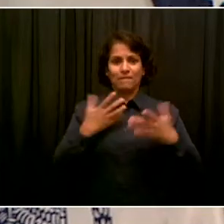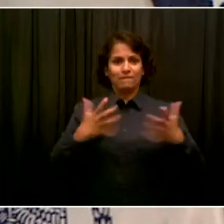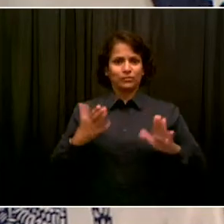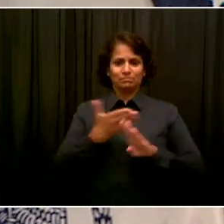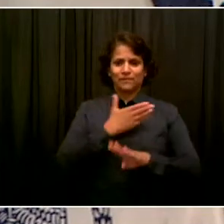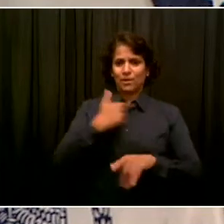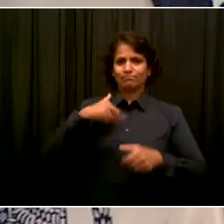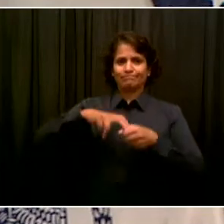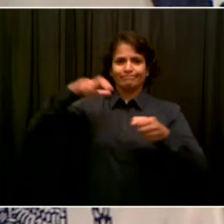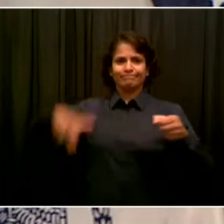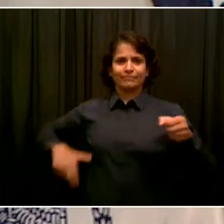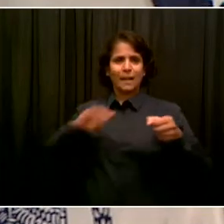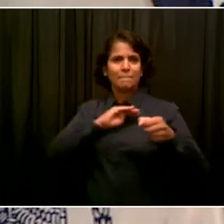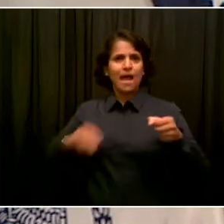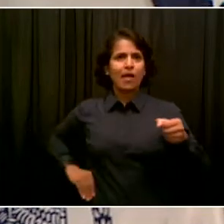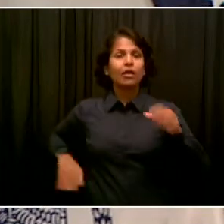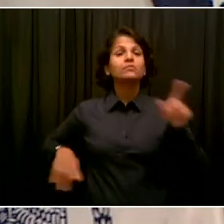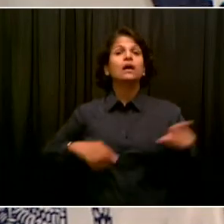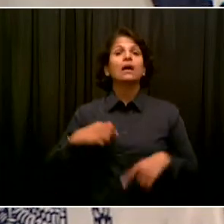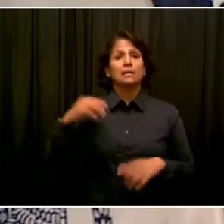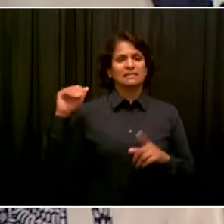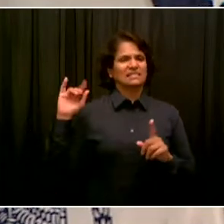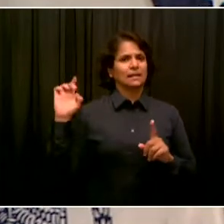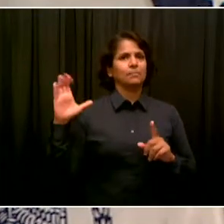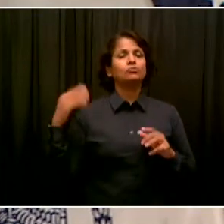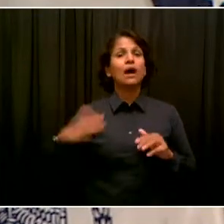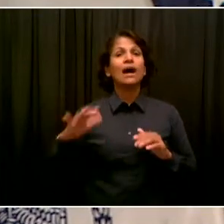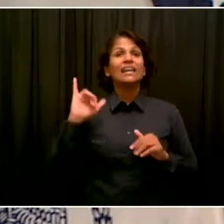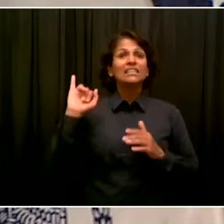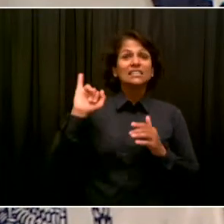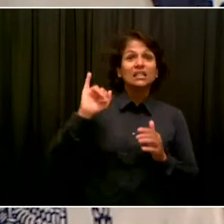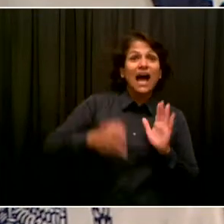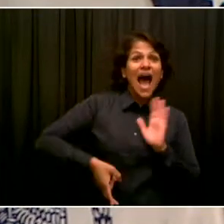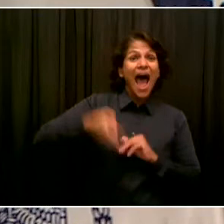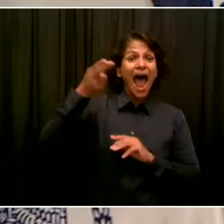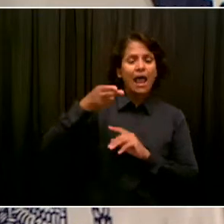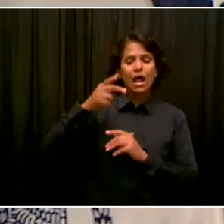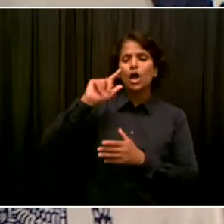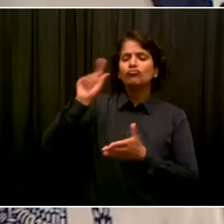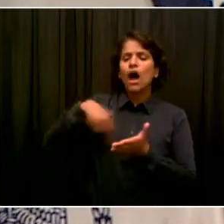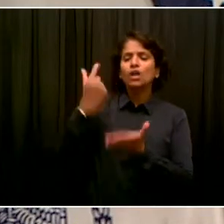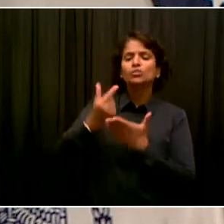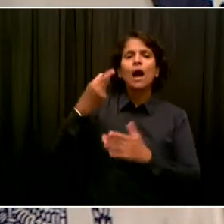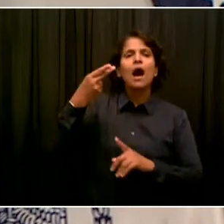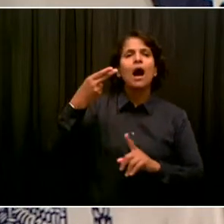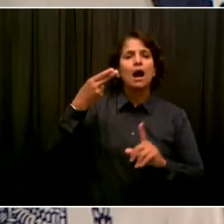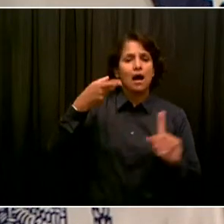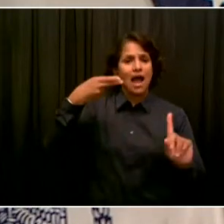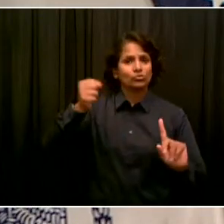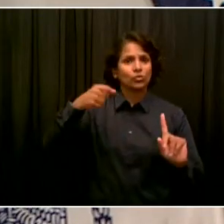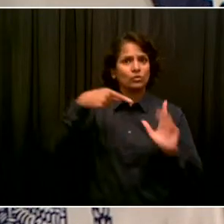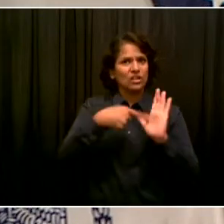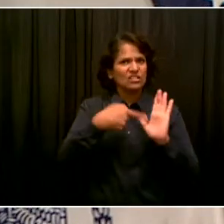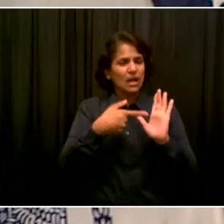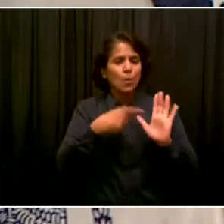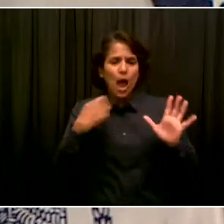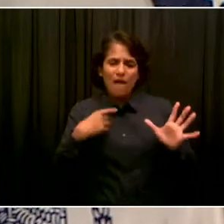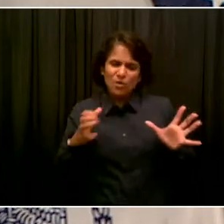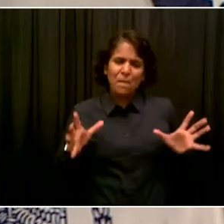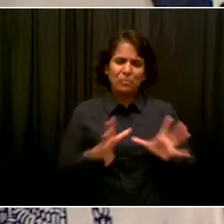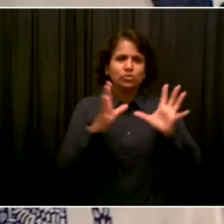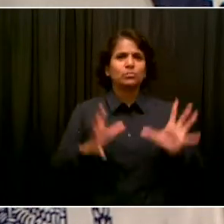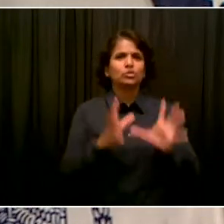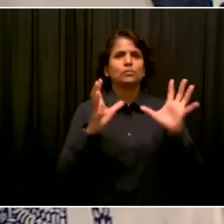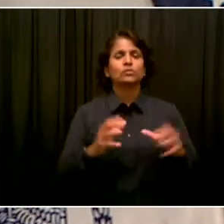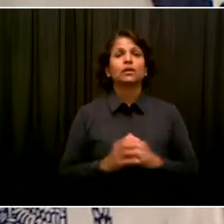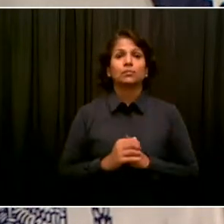climbing, 78.7% last year. We are going to keep pushing that up in the years to come because of all the investments we now have in place,